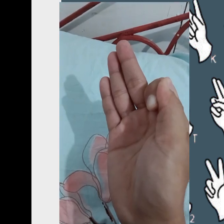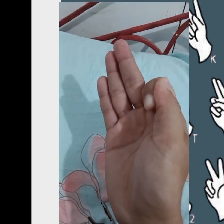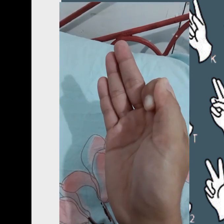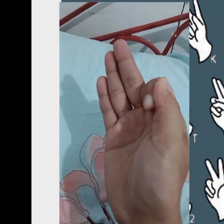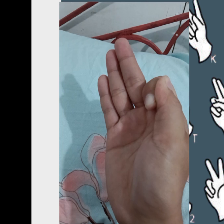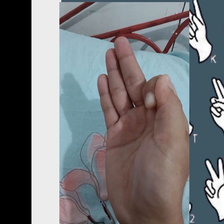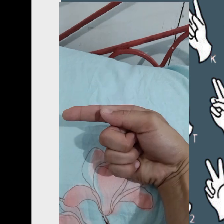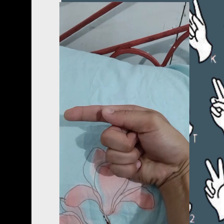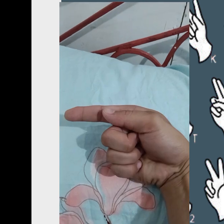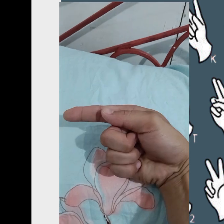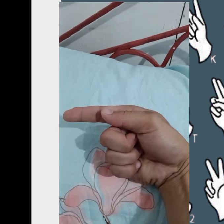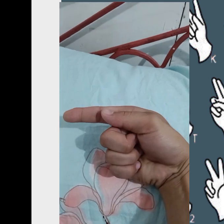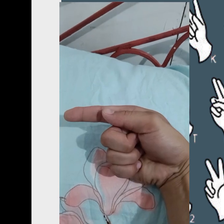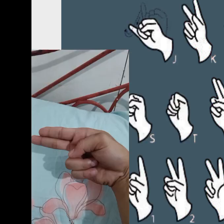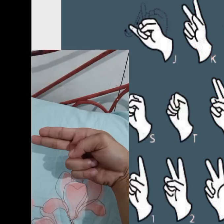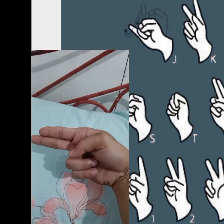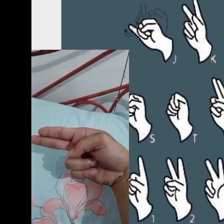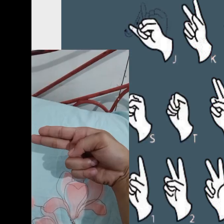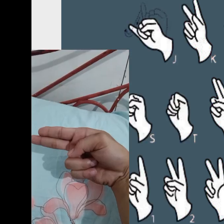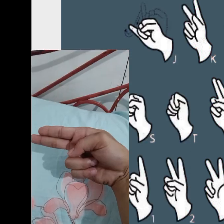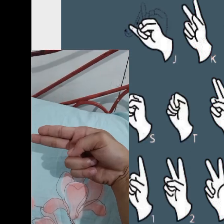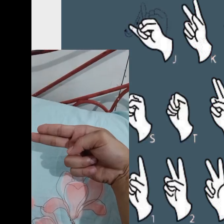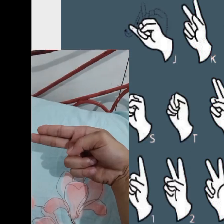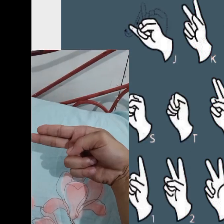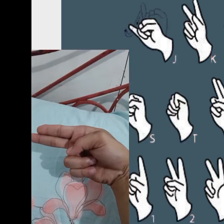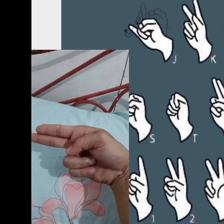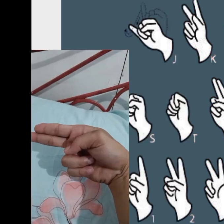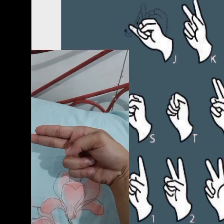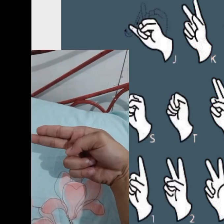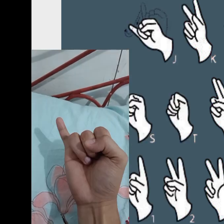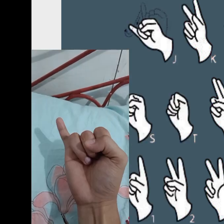F, G, H,